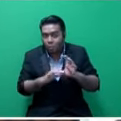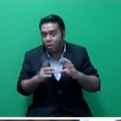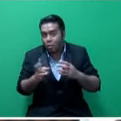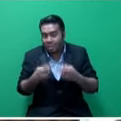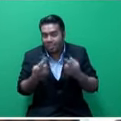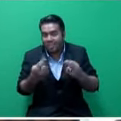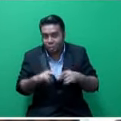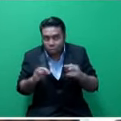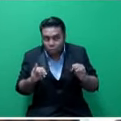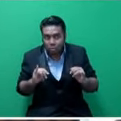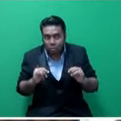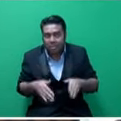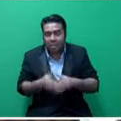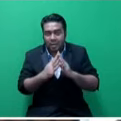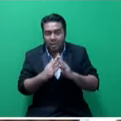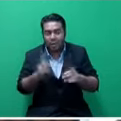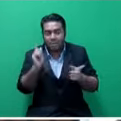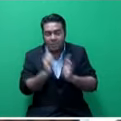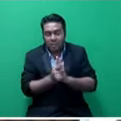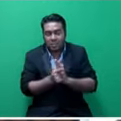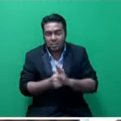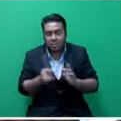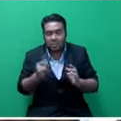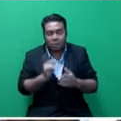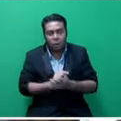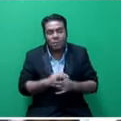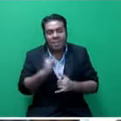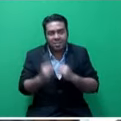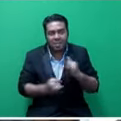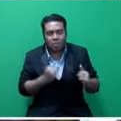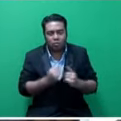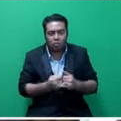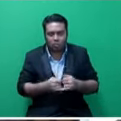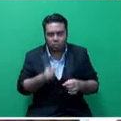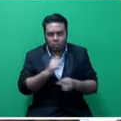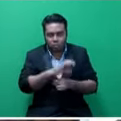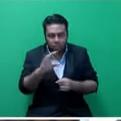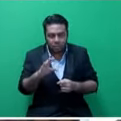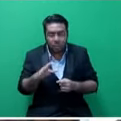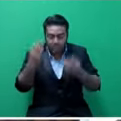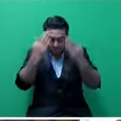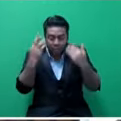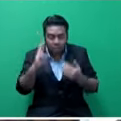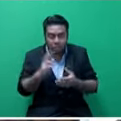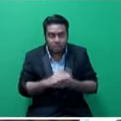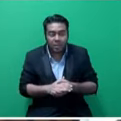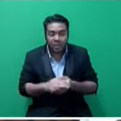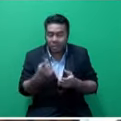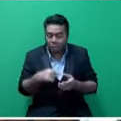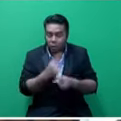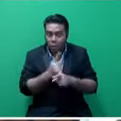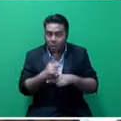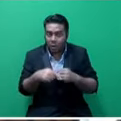and the setting up of a fast and effective regime of international cooperation. Mr. Speaker, says, as highlighted